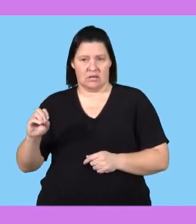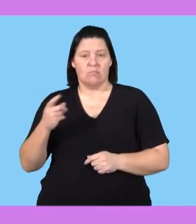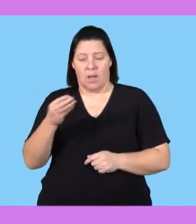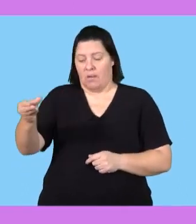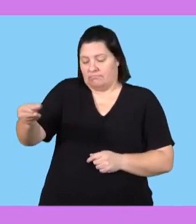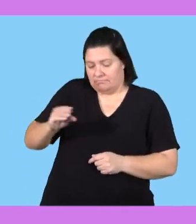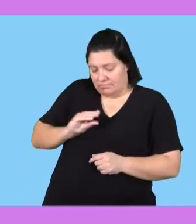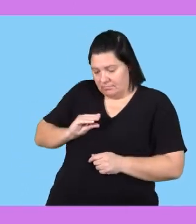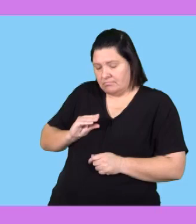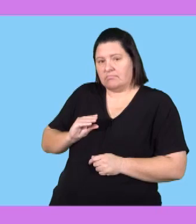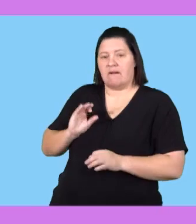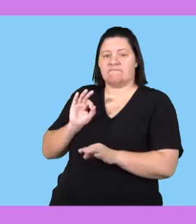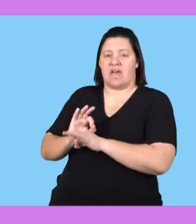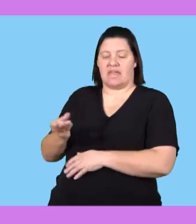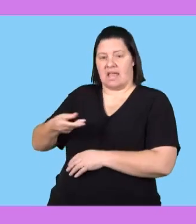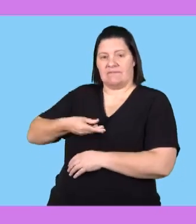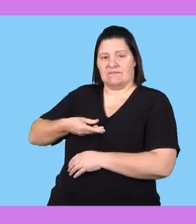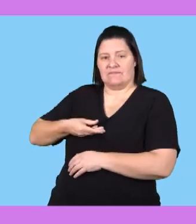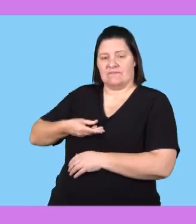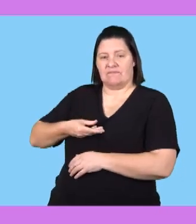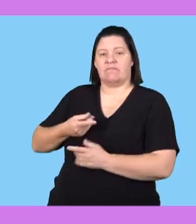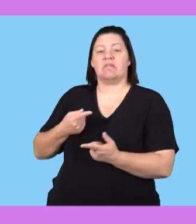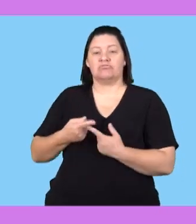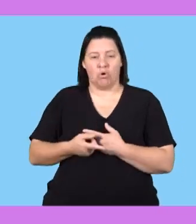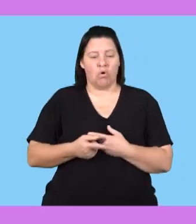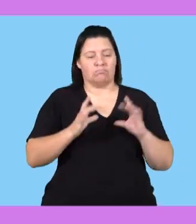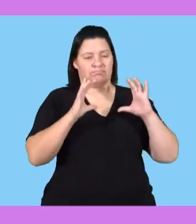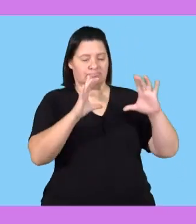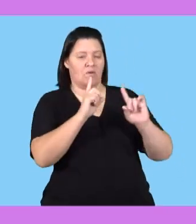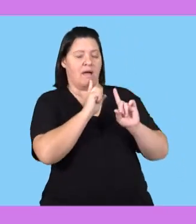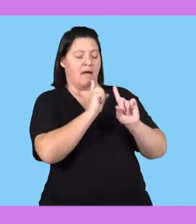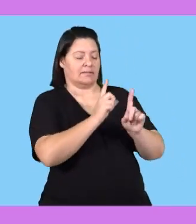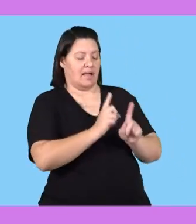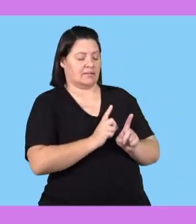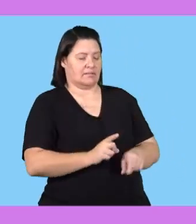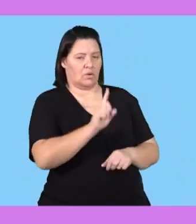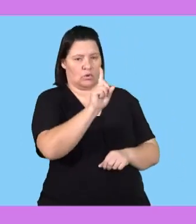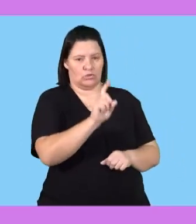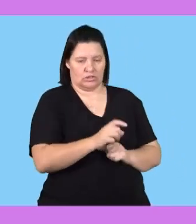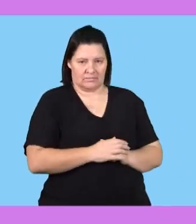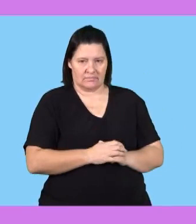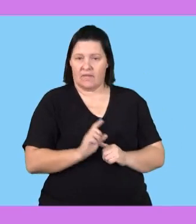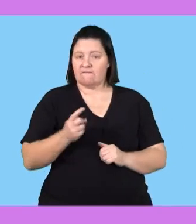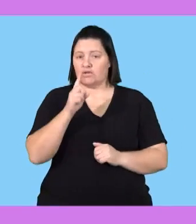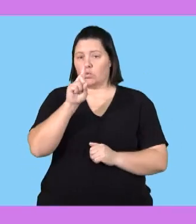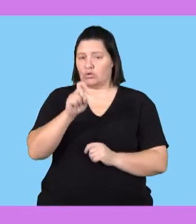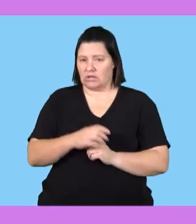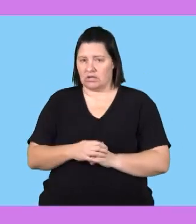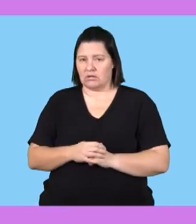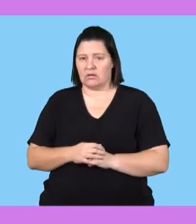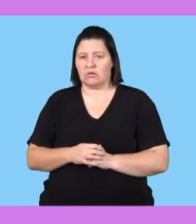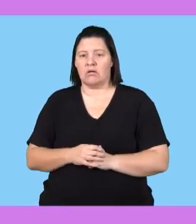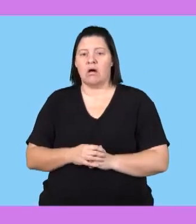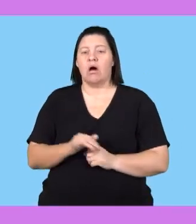1,500 which she received from her father. Use the pie chart to answer the following questions. The first